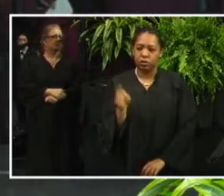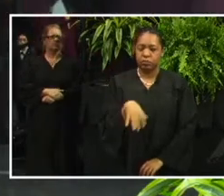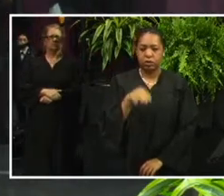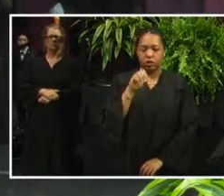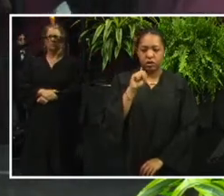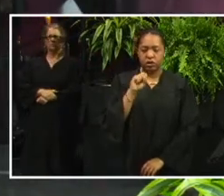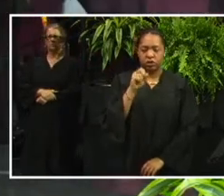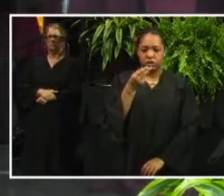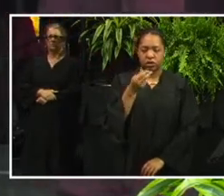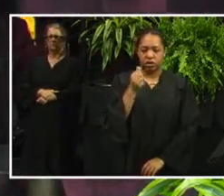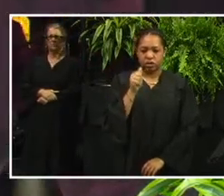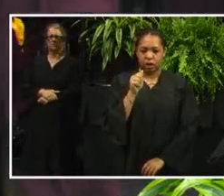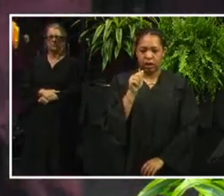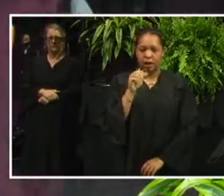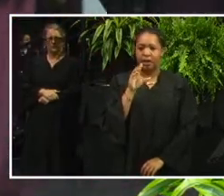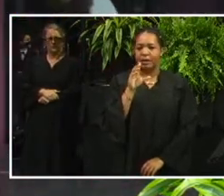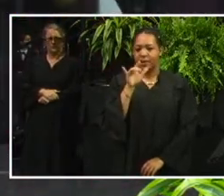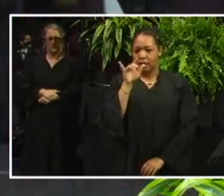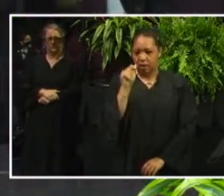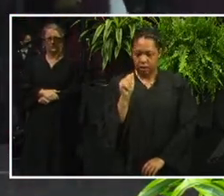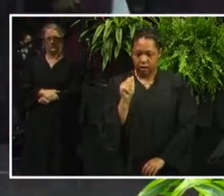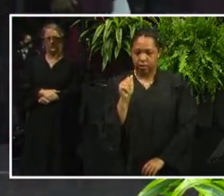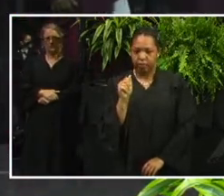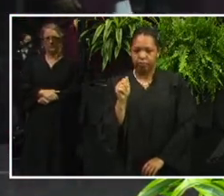Shakir Lamari Williams.